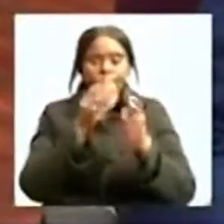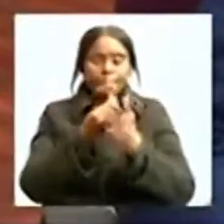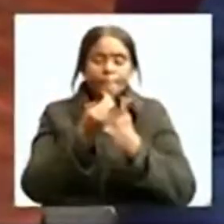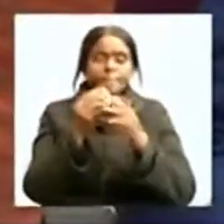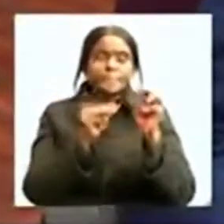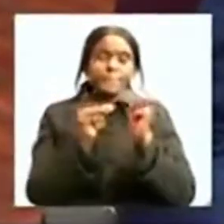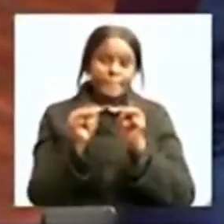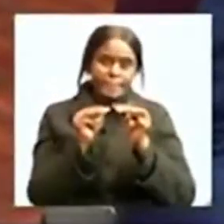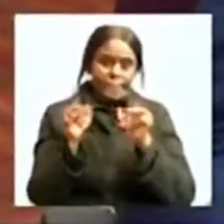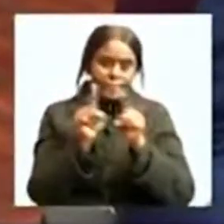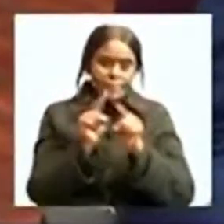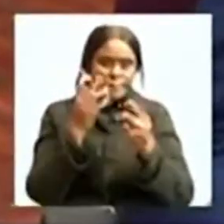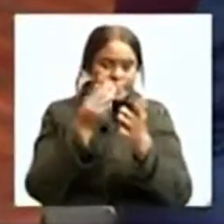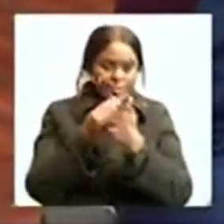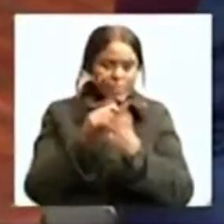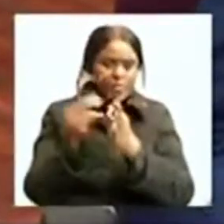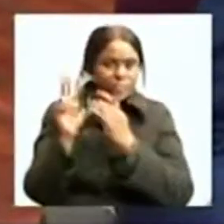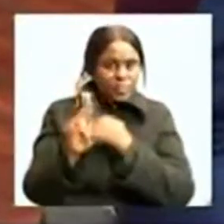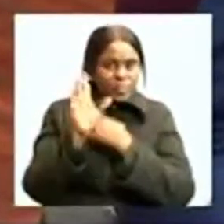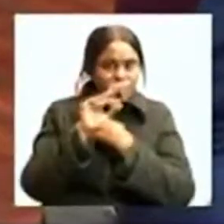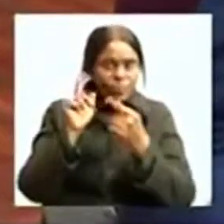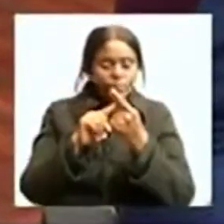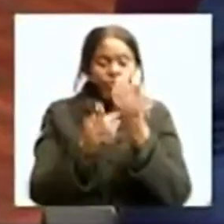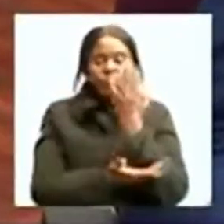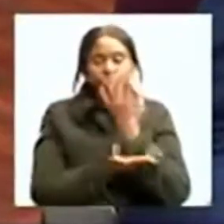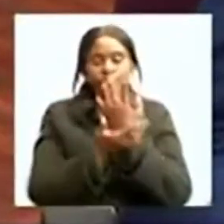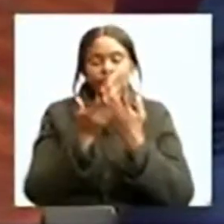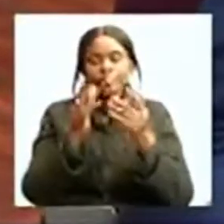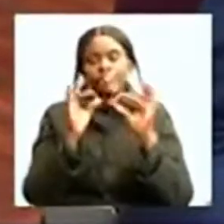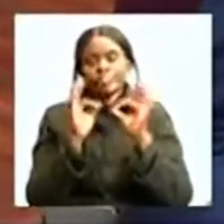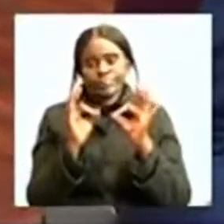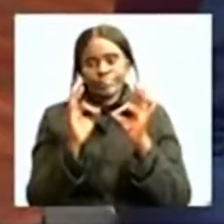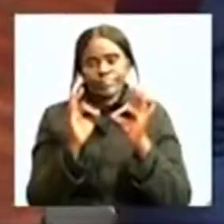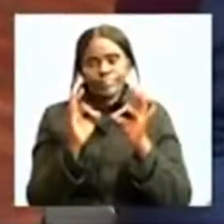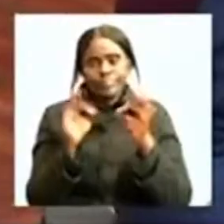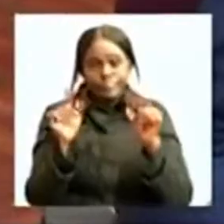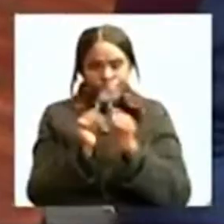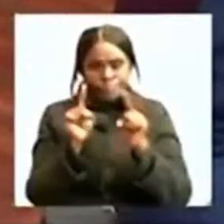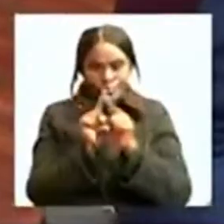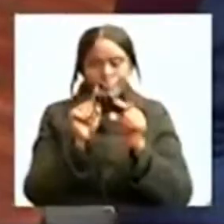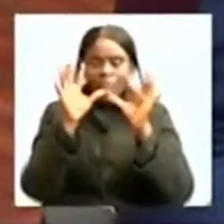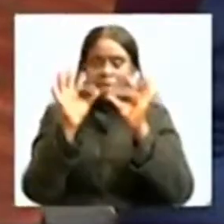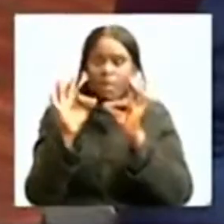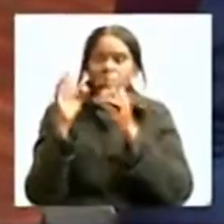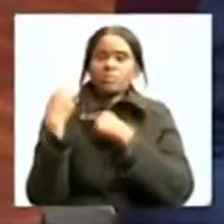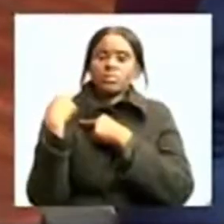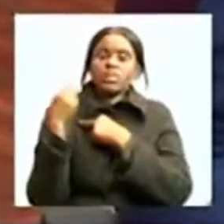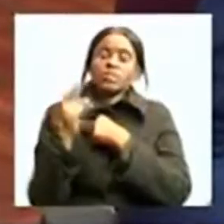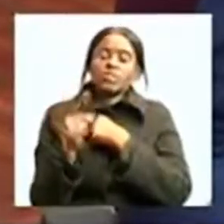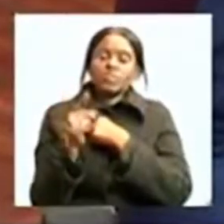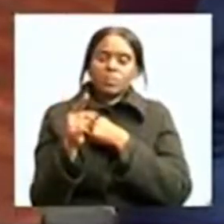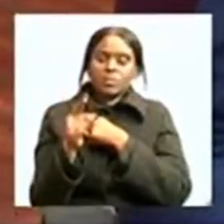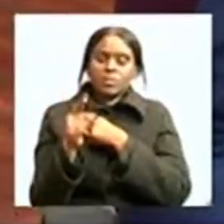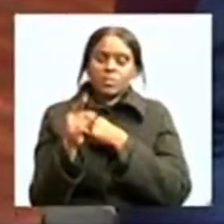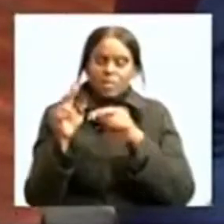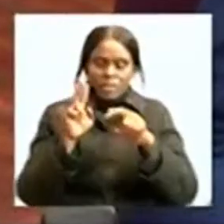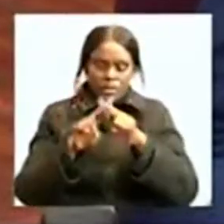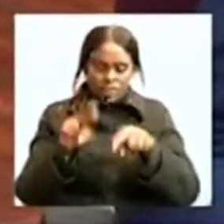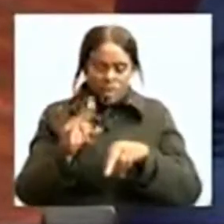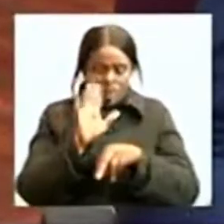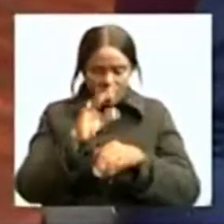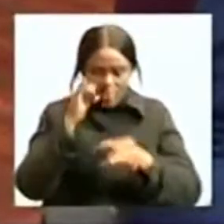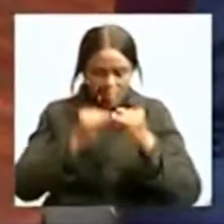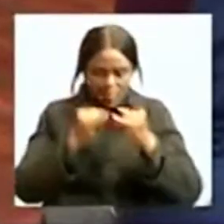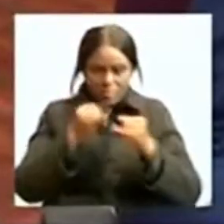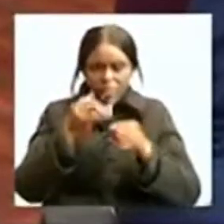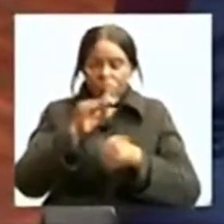management and fund utilization to enhance efficiency and accountability. Chairperson, at the end